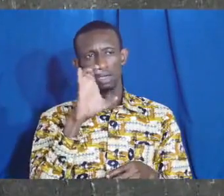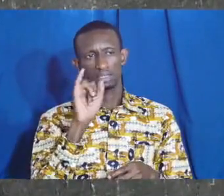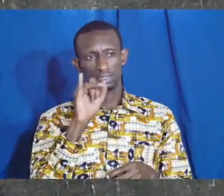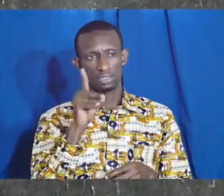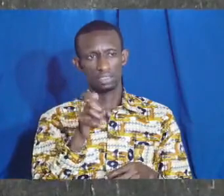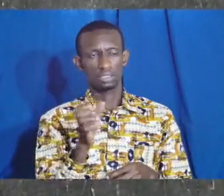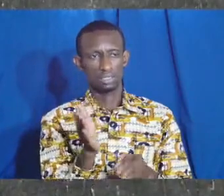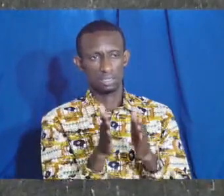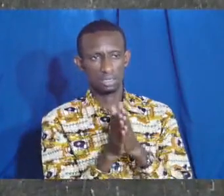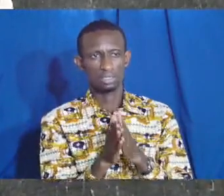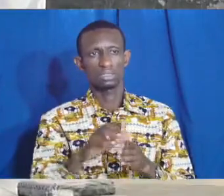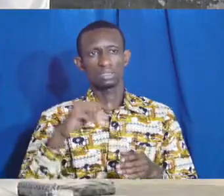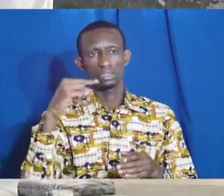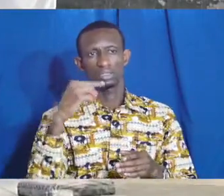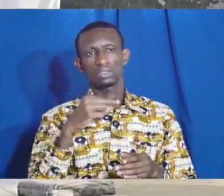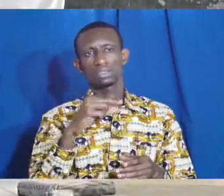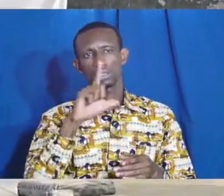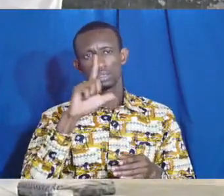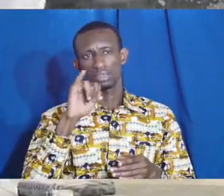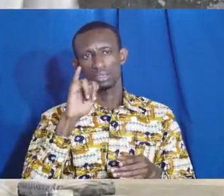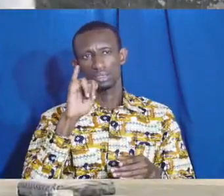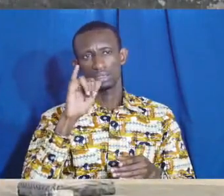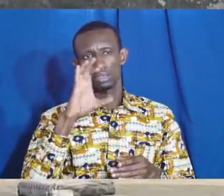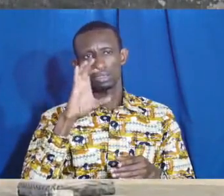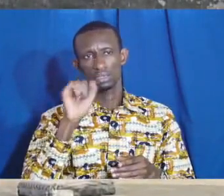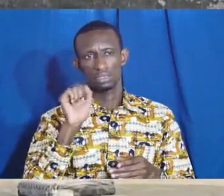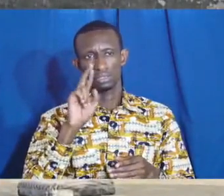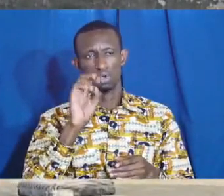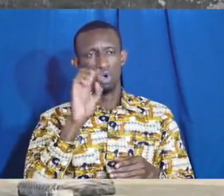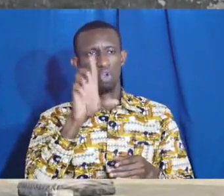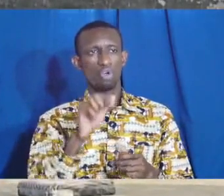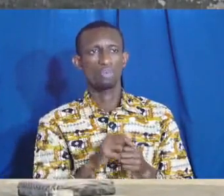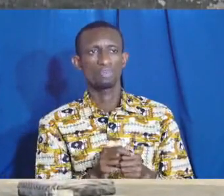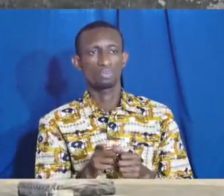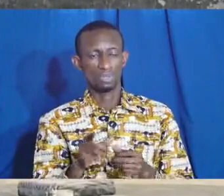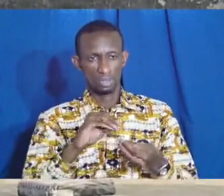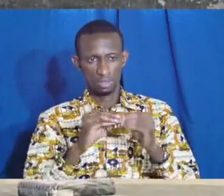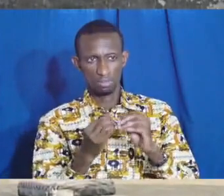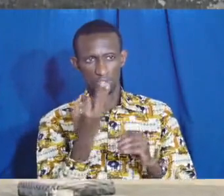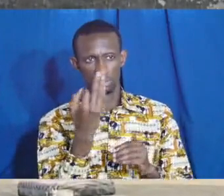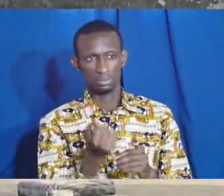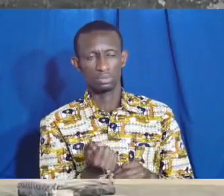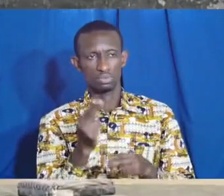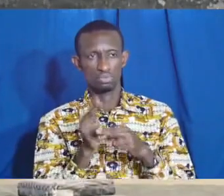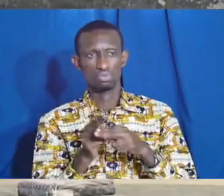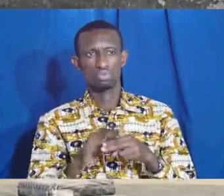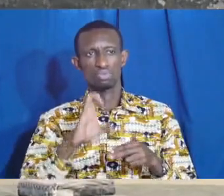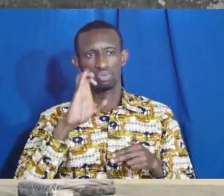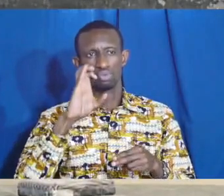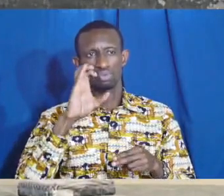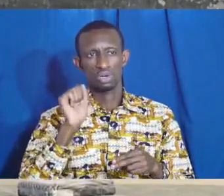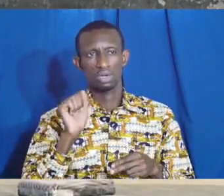glycerol. All right. We have number three, which is called carbohydrates.